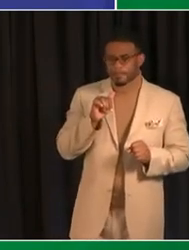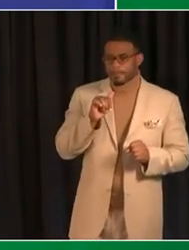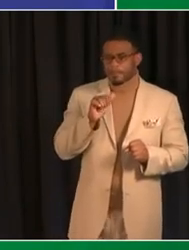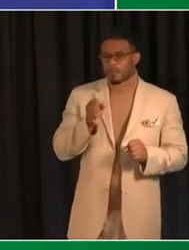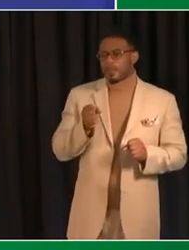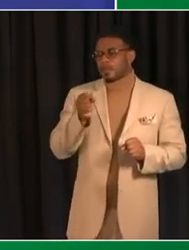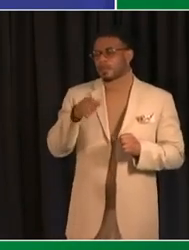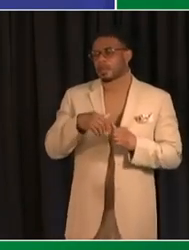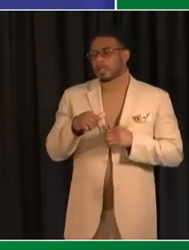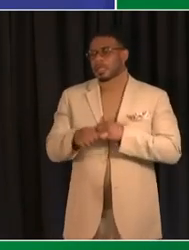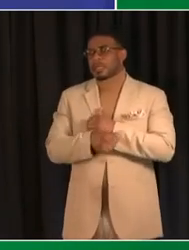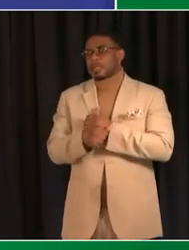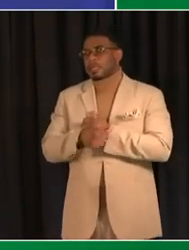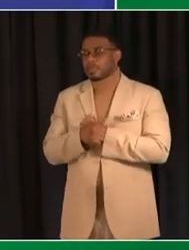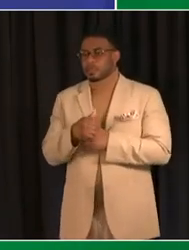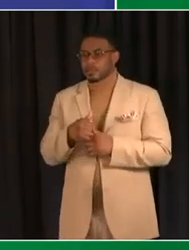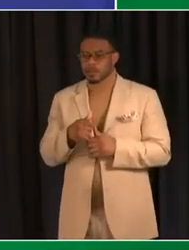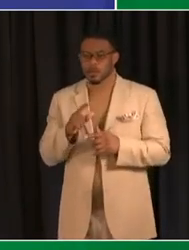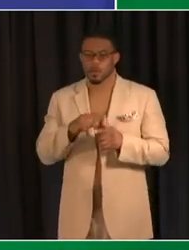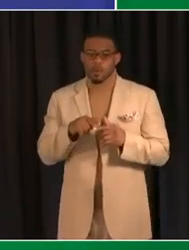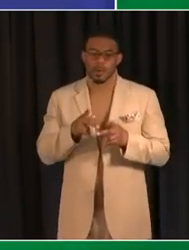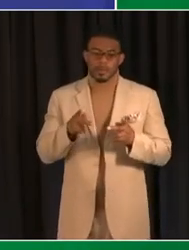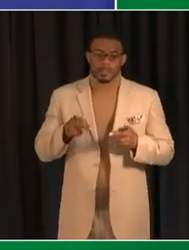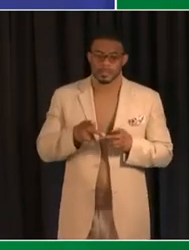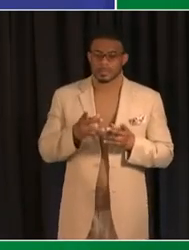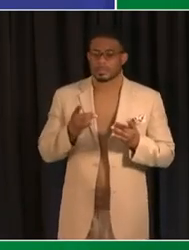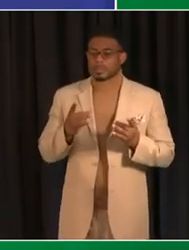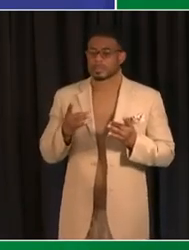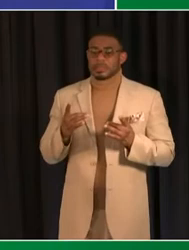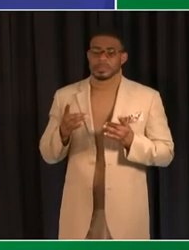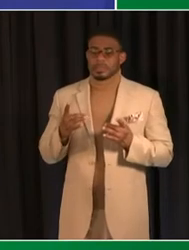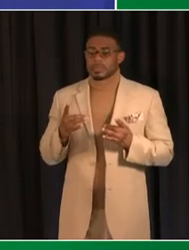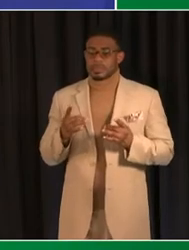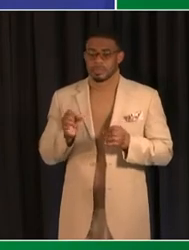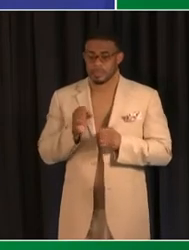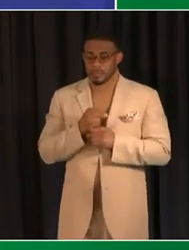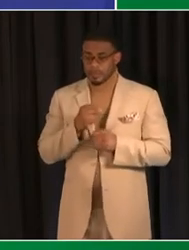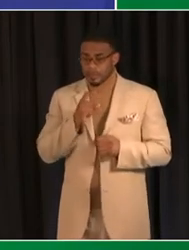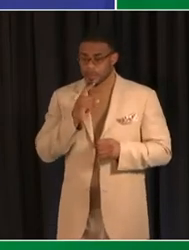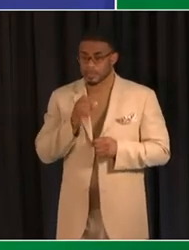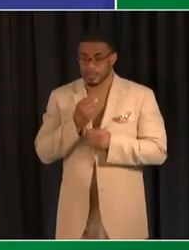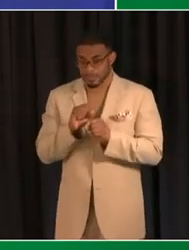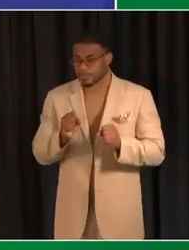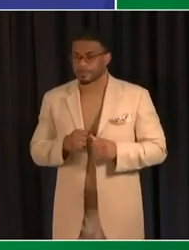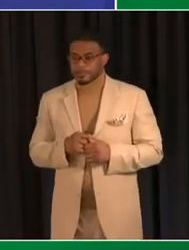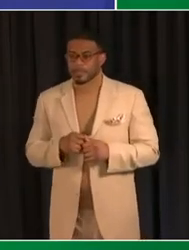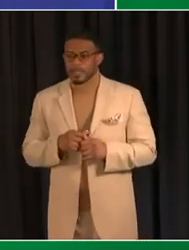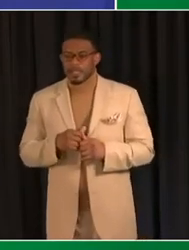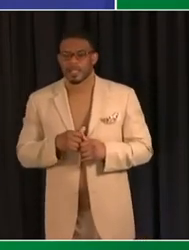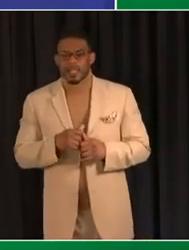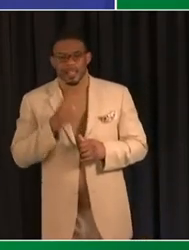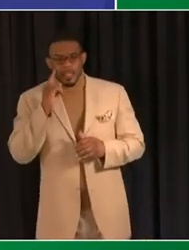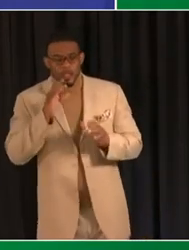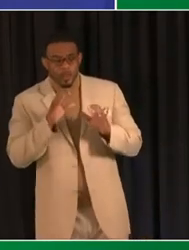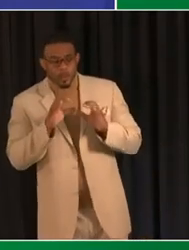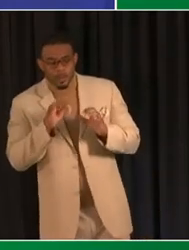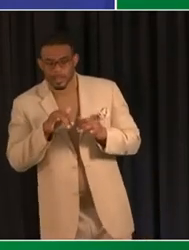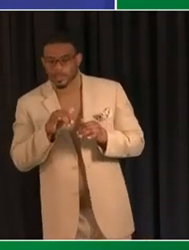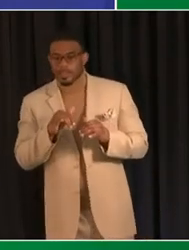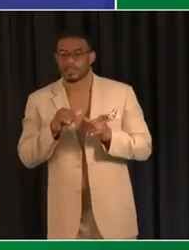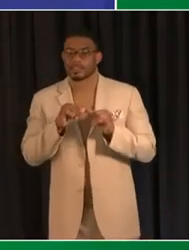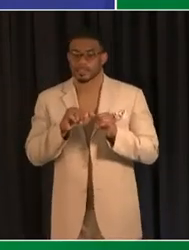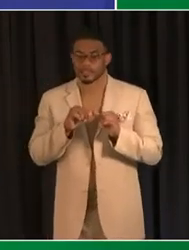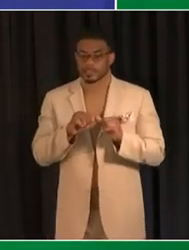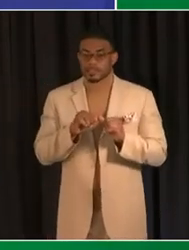not, be putting them into a position where they would be unsafe, and I think communicating